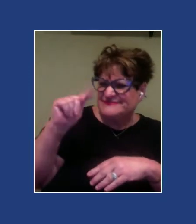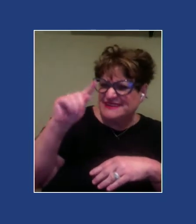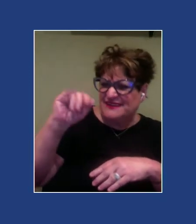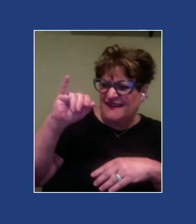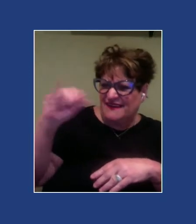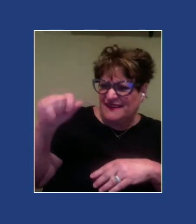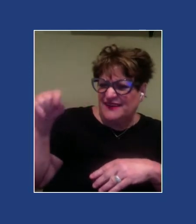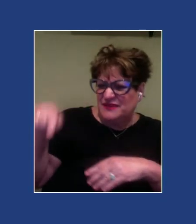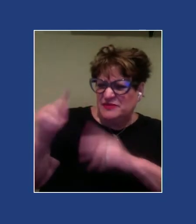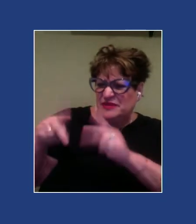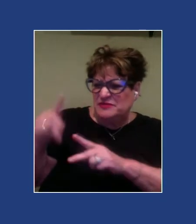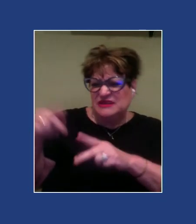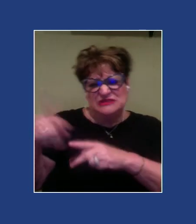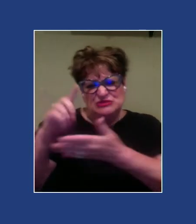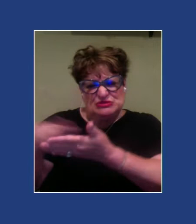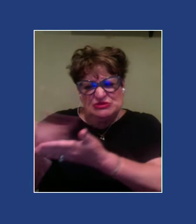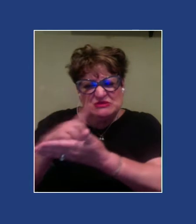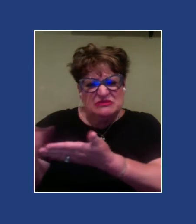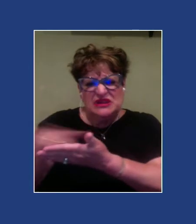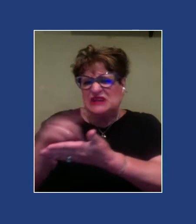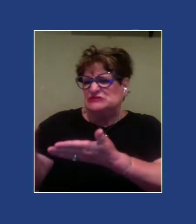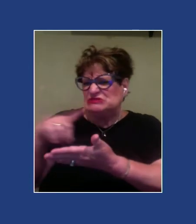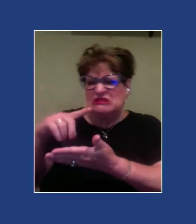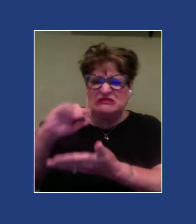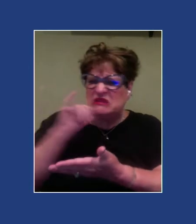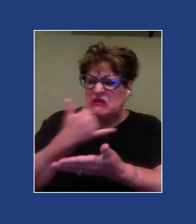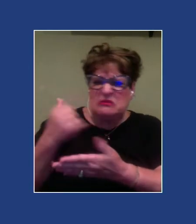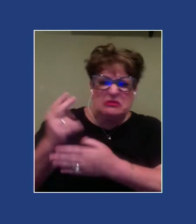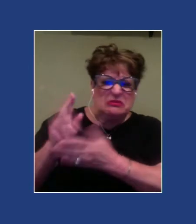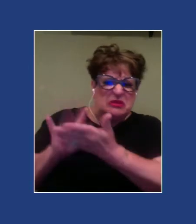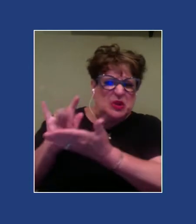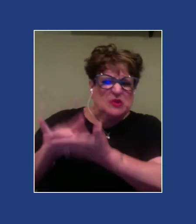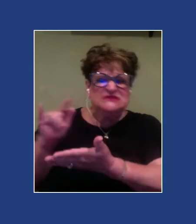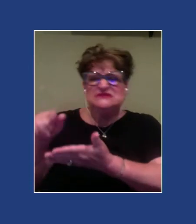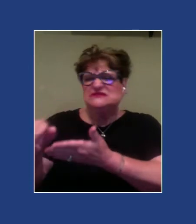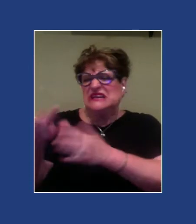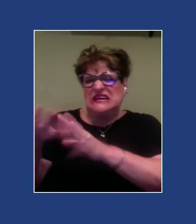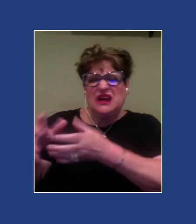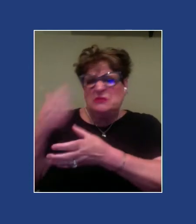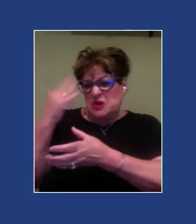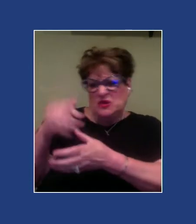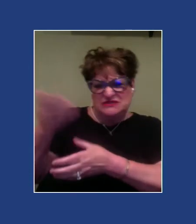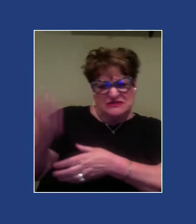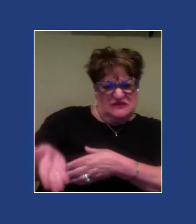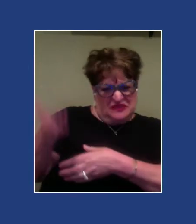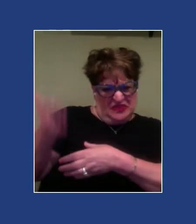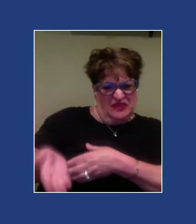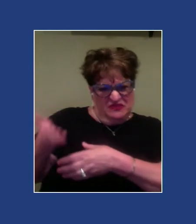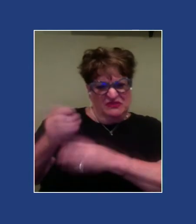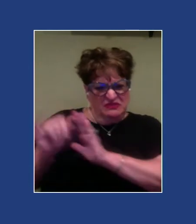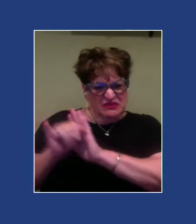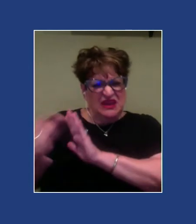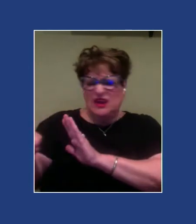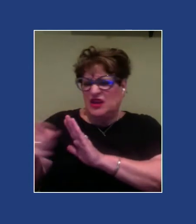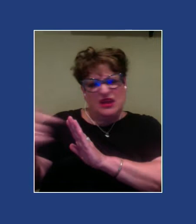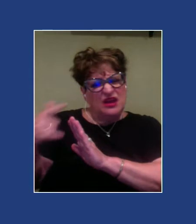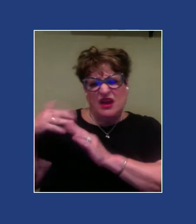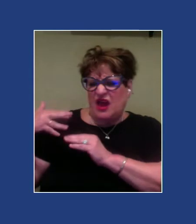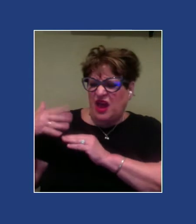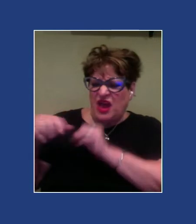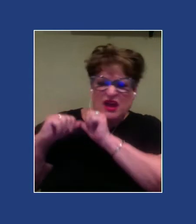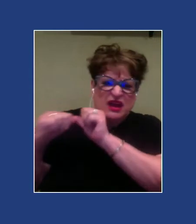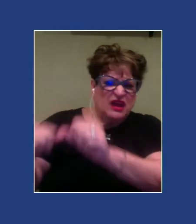stigma, discrimination, and abuse as a result of a person's transgender or gender diverse identity continues well into adulthood and